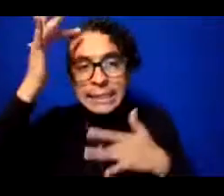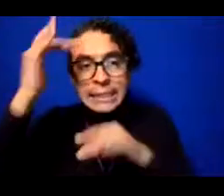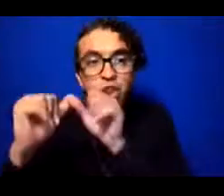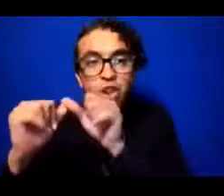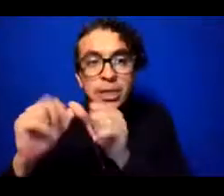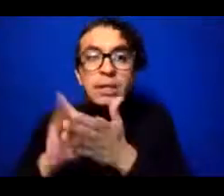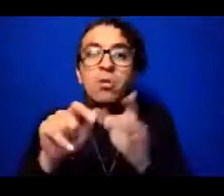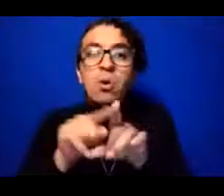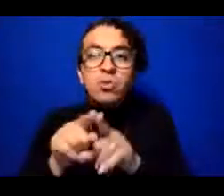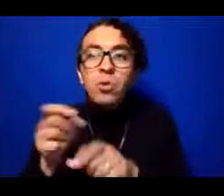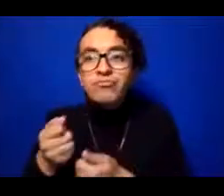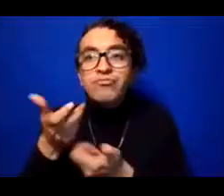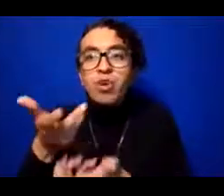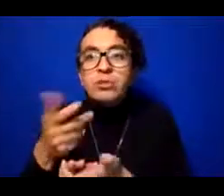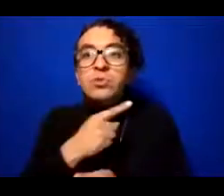risk.